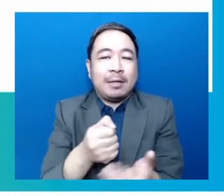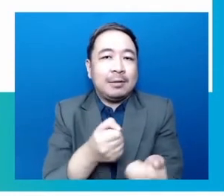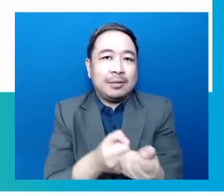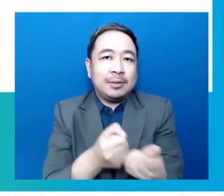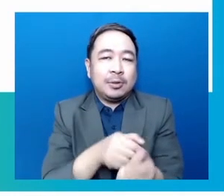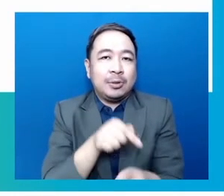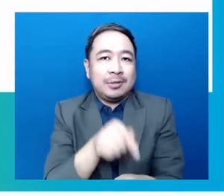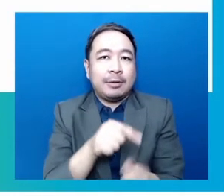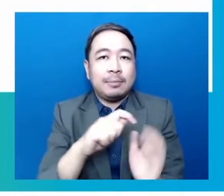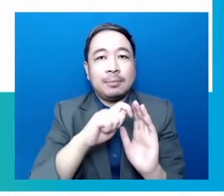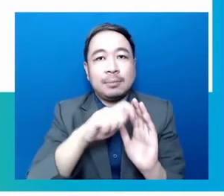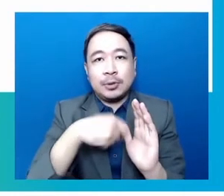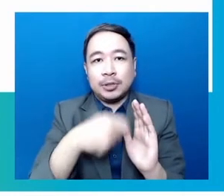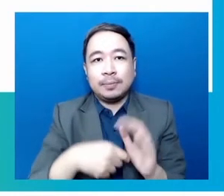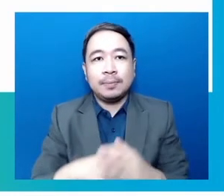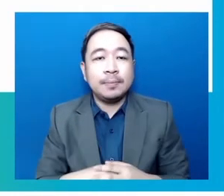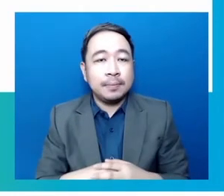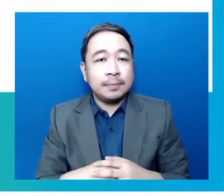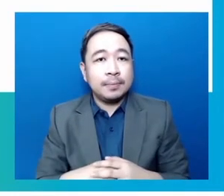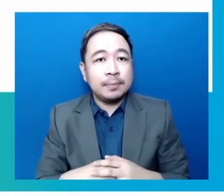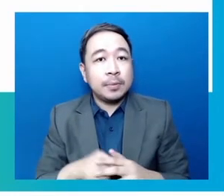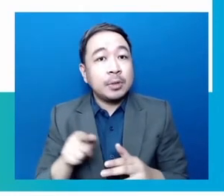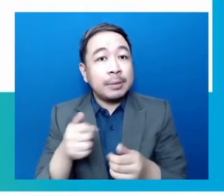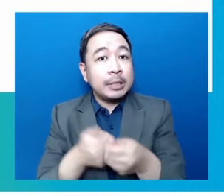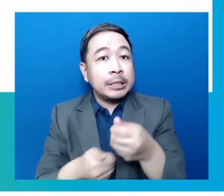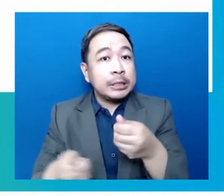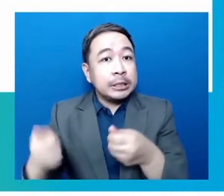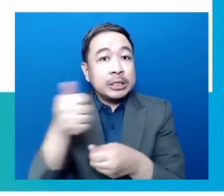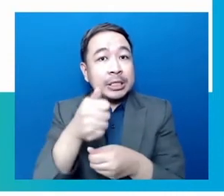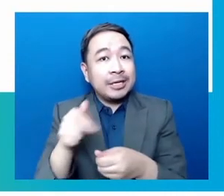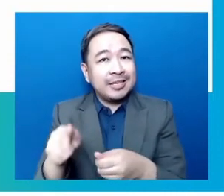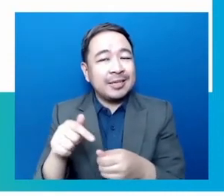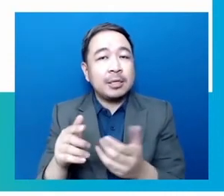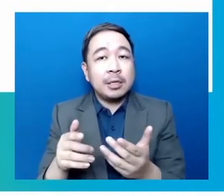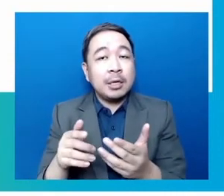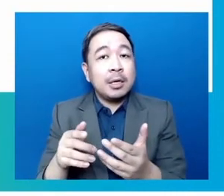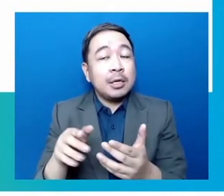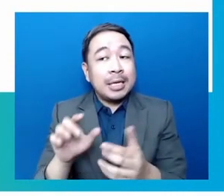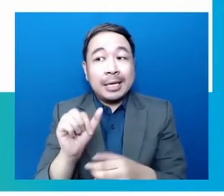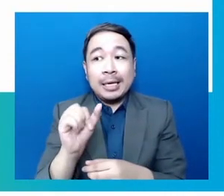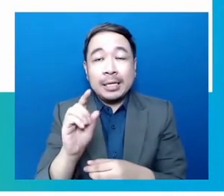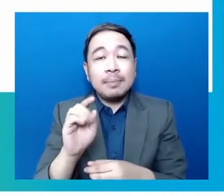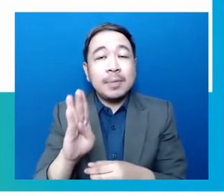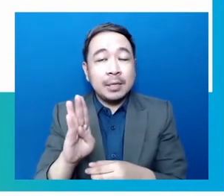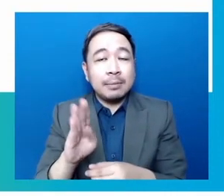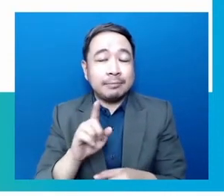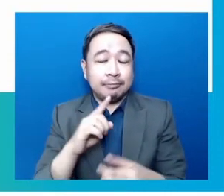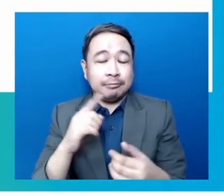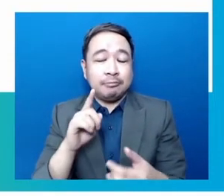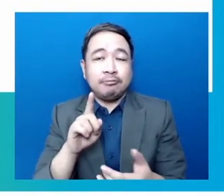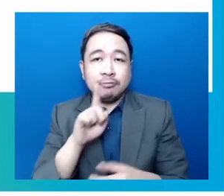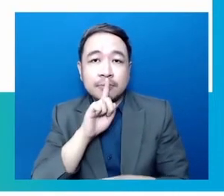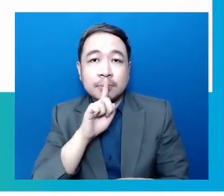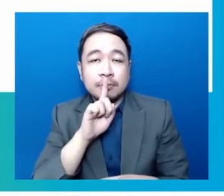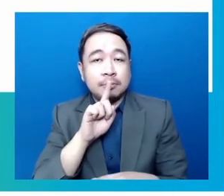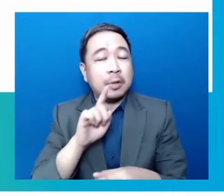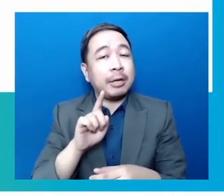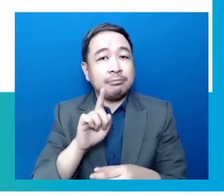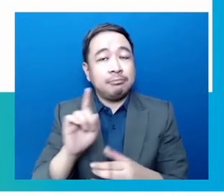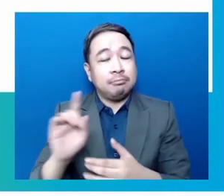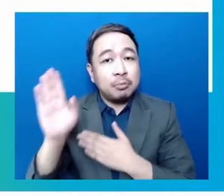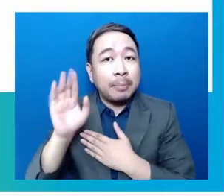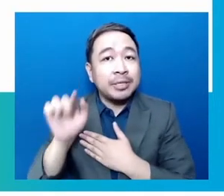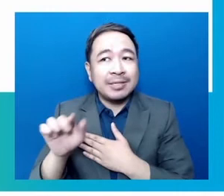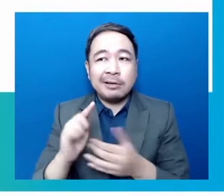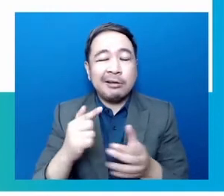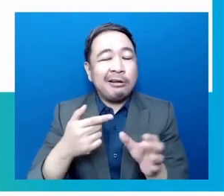Chief Yongping Zai in his Q&A said that ADB will make sure that gas projects are consistent with the country's NDC and